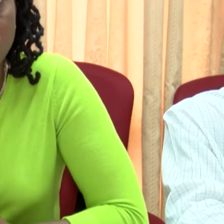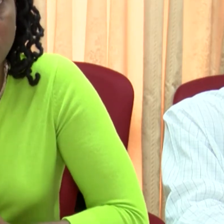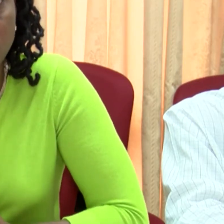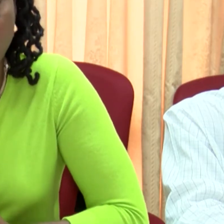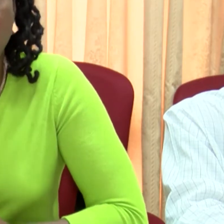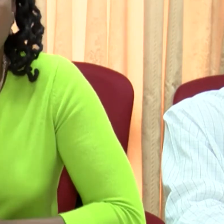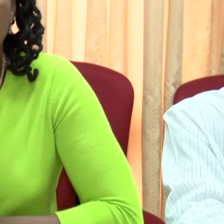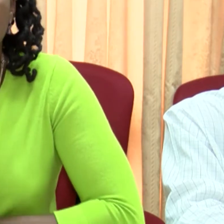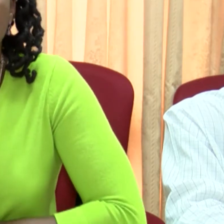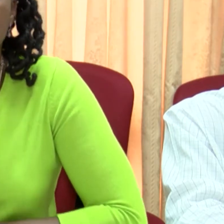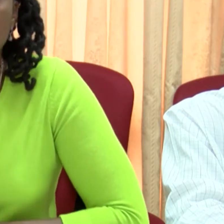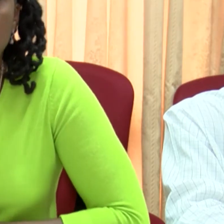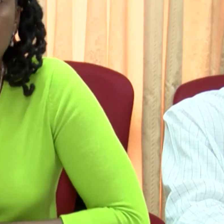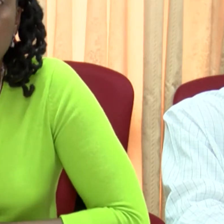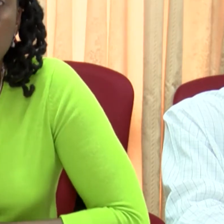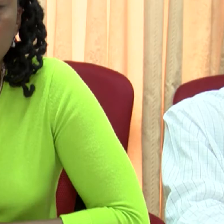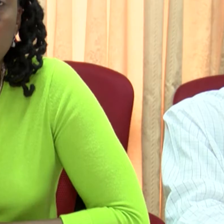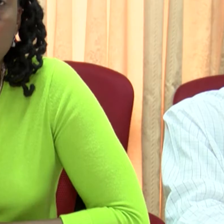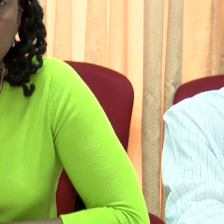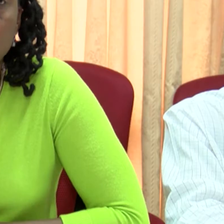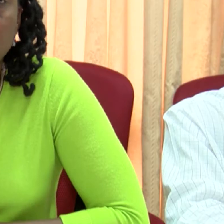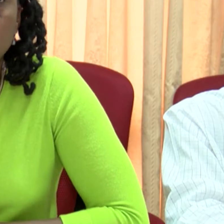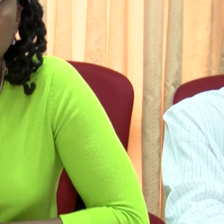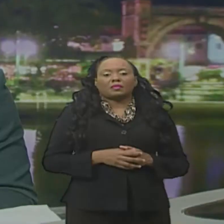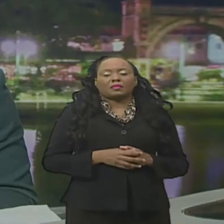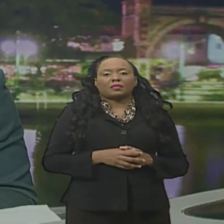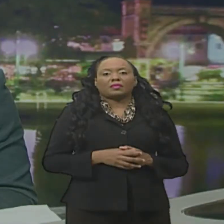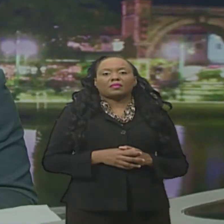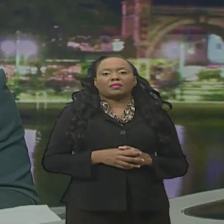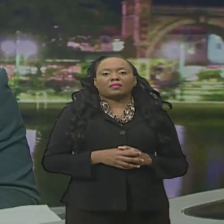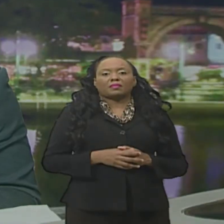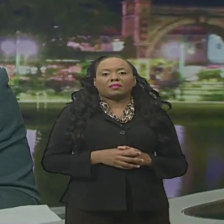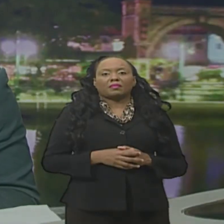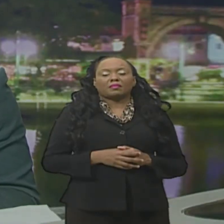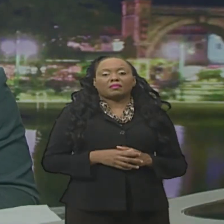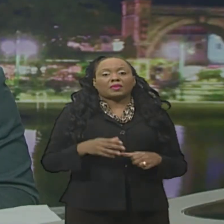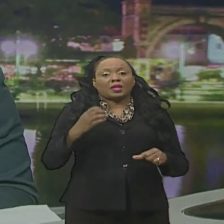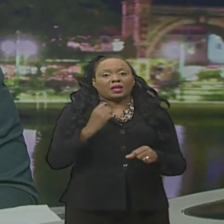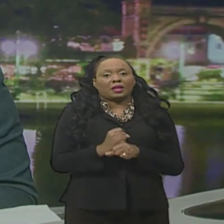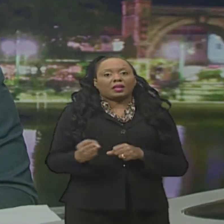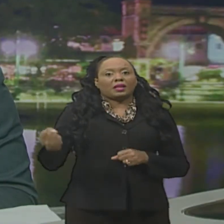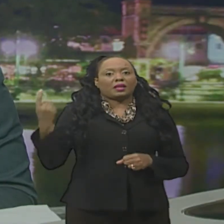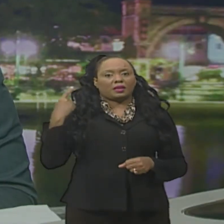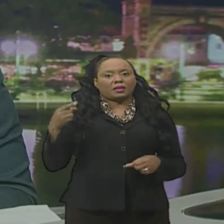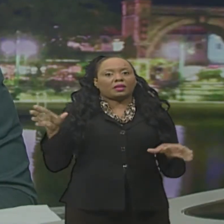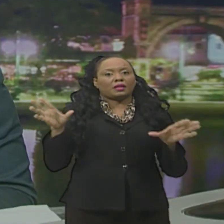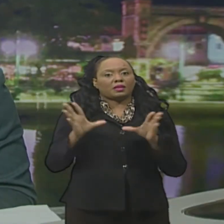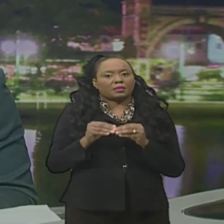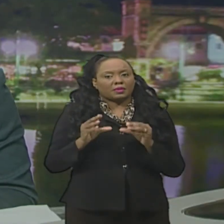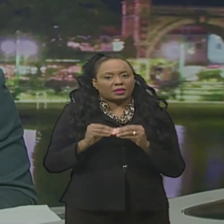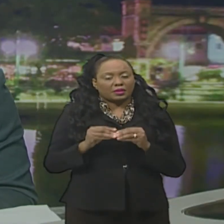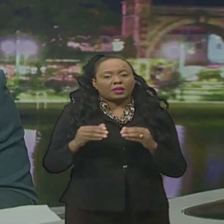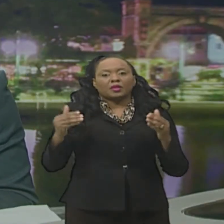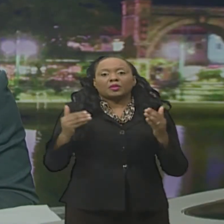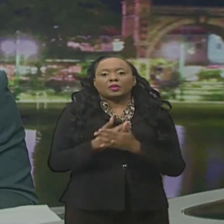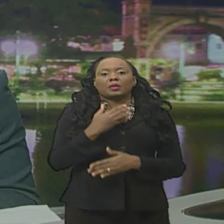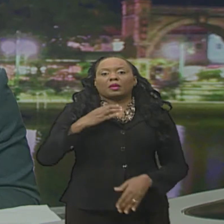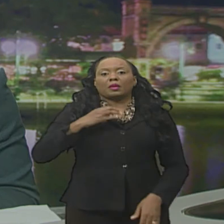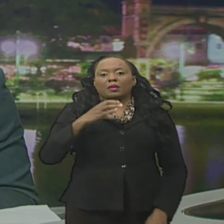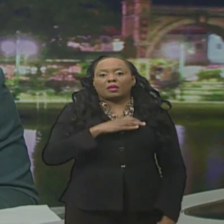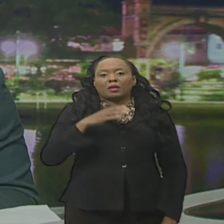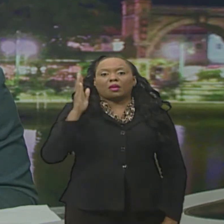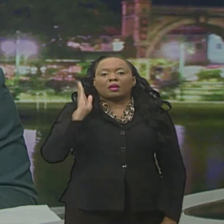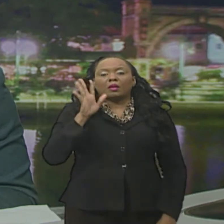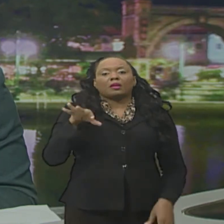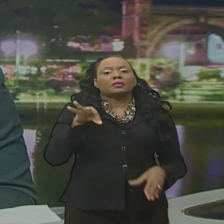for interaction with our members. Following a decision at last year's conference, a new executive council